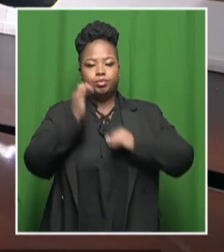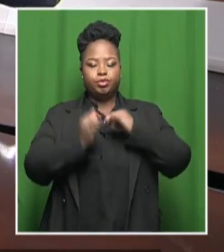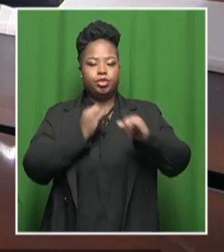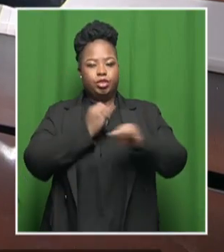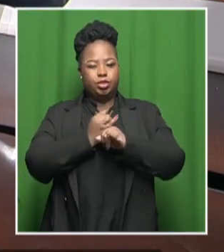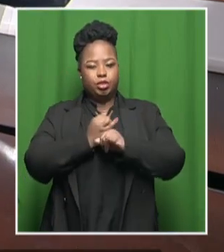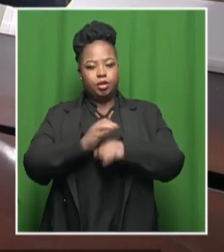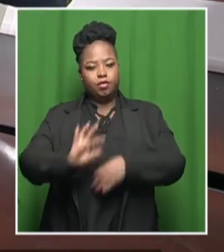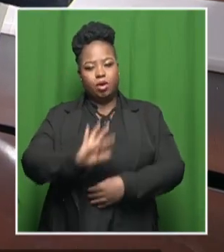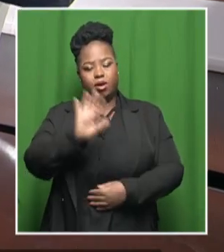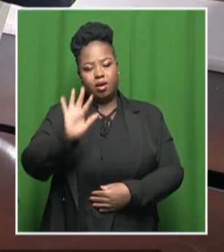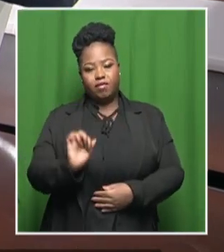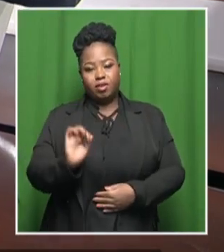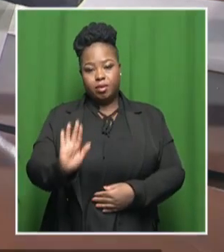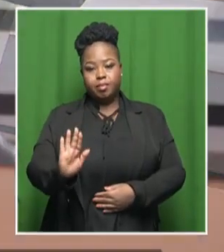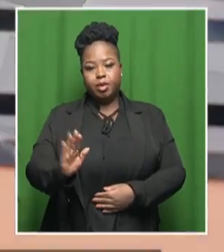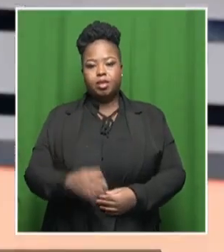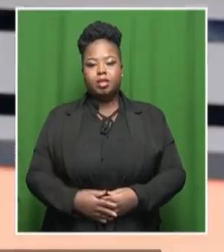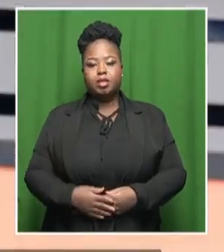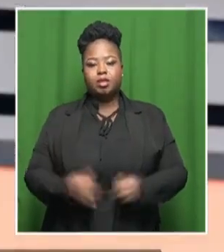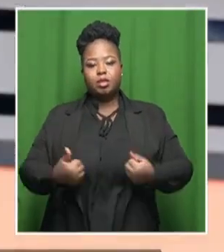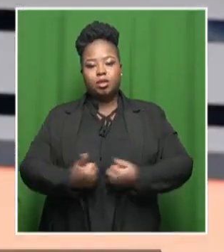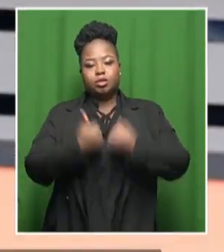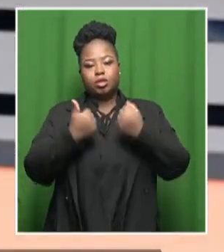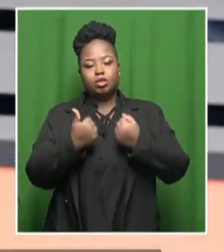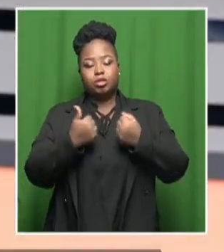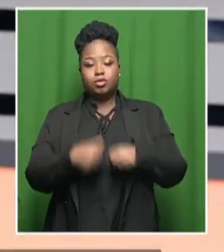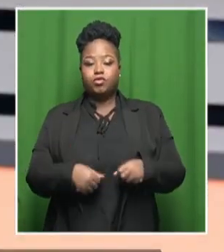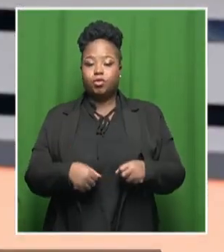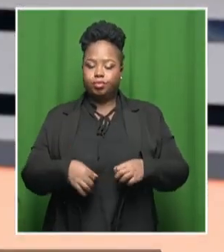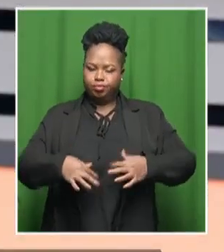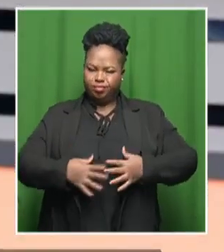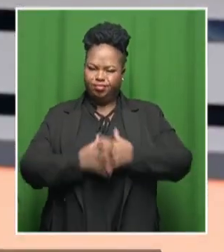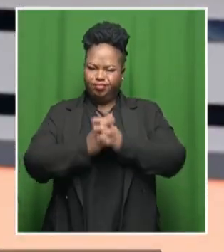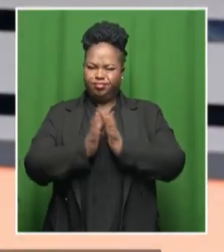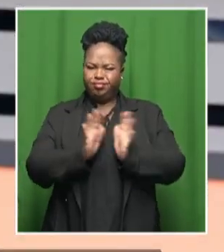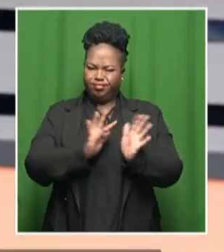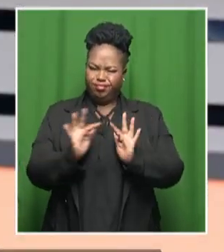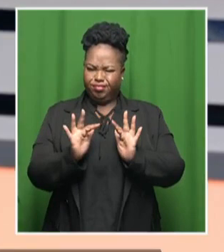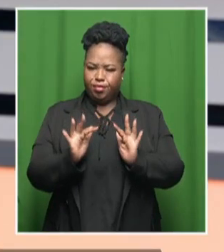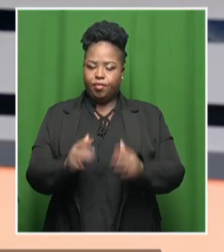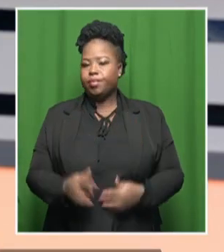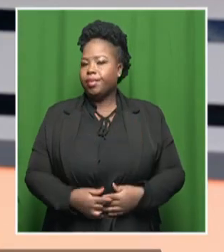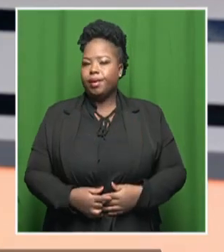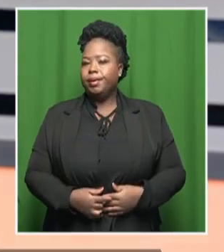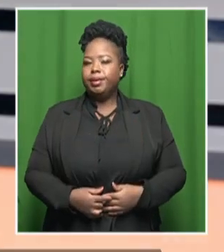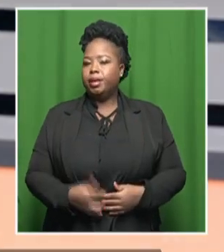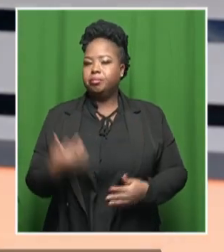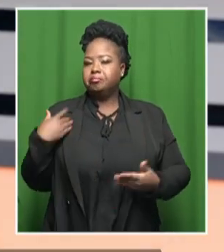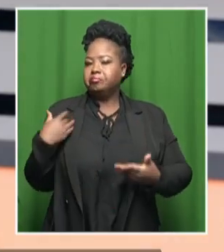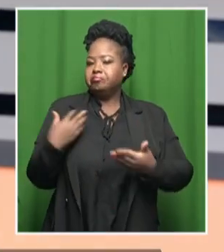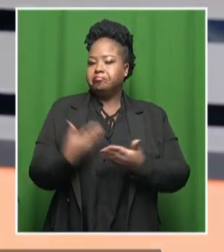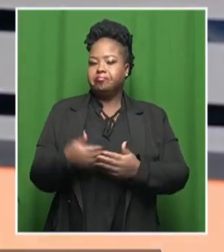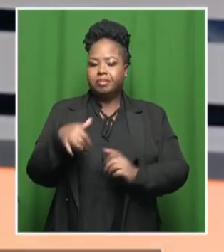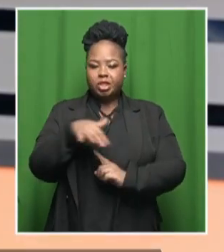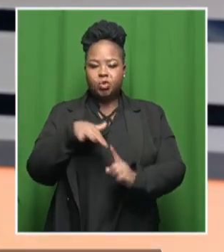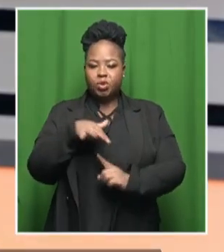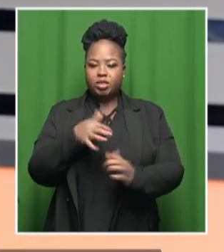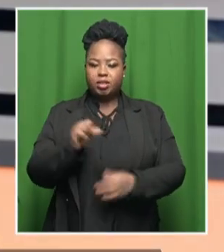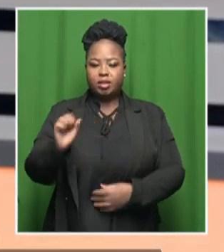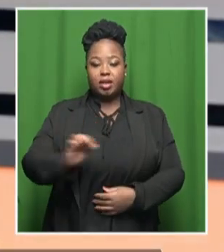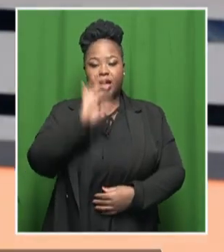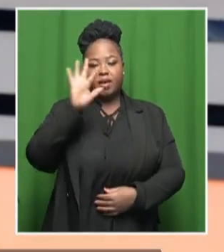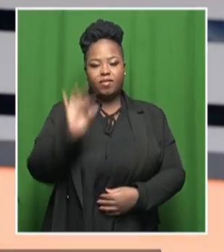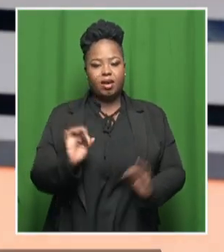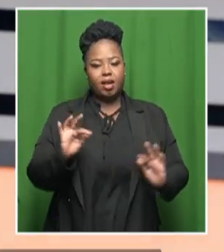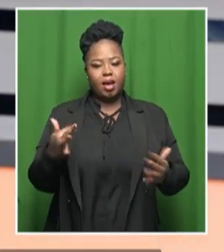Africa and the Challenges of Unity. It's an interesting theme this year. How does it talk to where we are currently as a continent